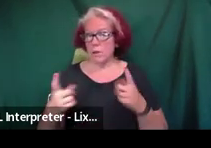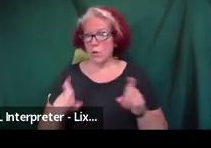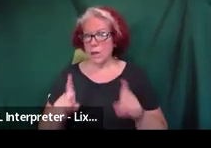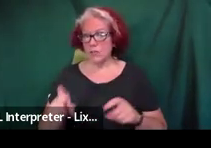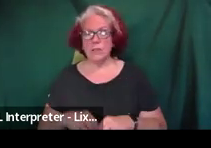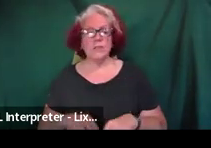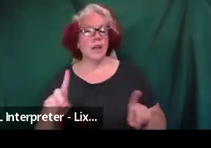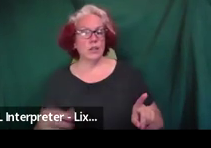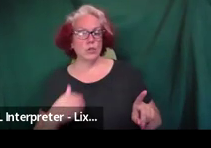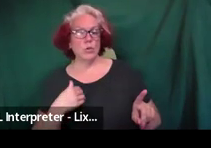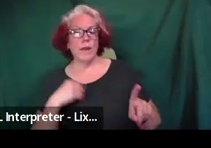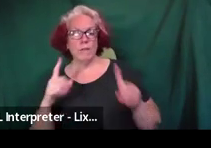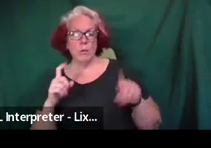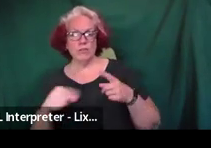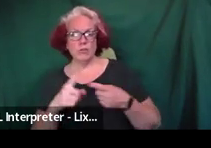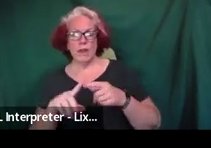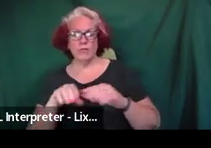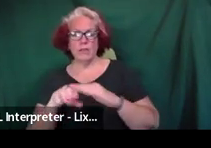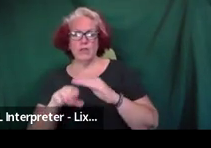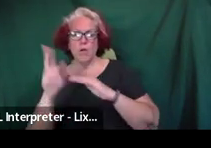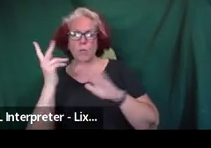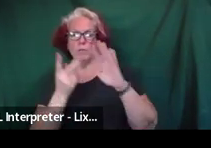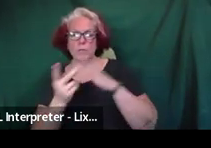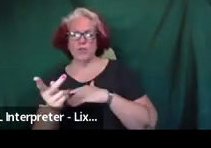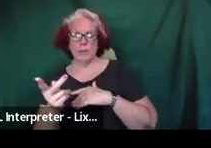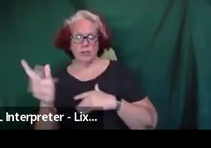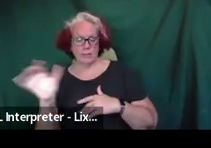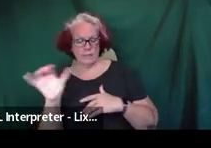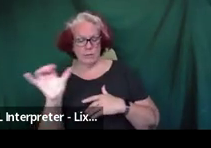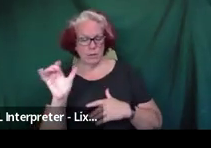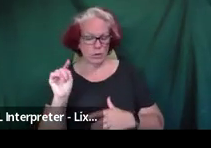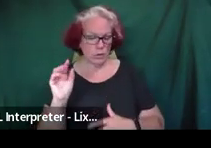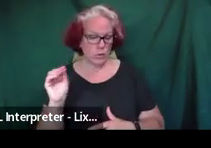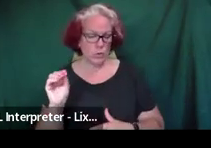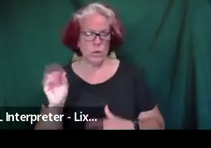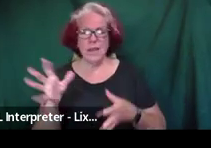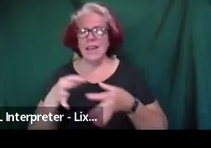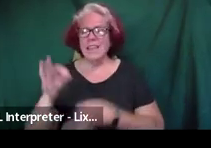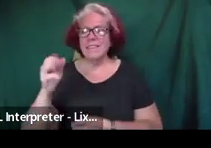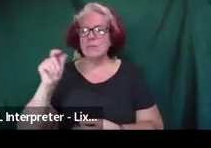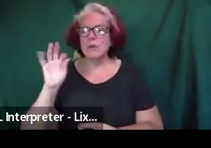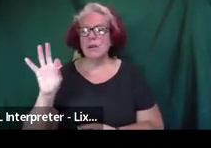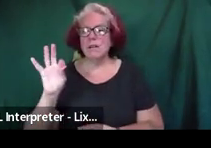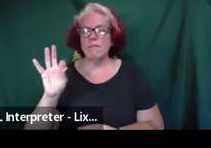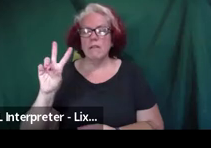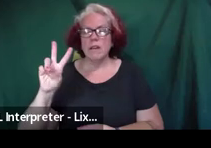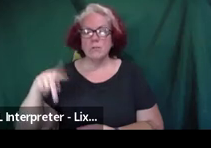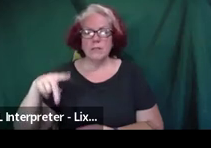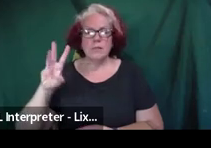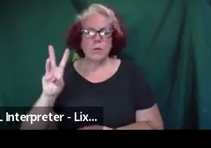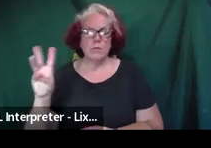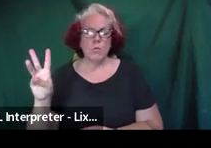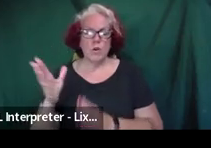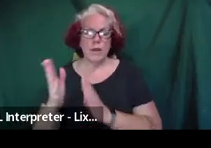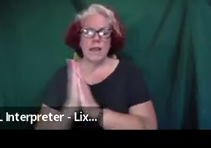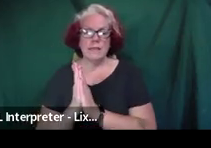do specifically around the enrollment projections, mm-hmm. similar to in the spirit of Vice President Weissman Ward asking